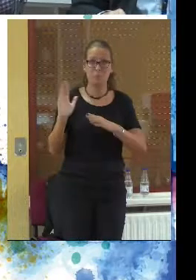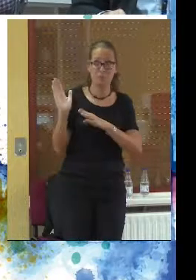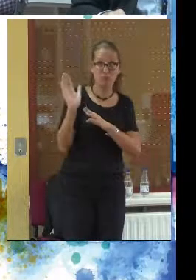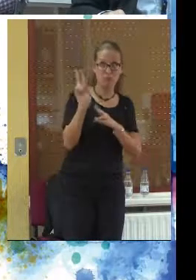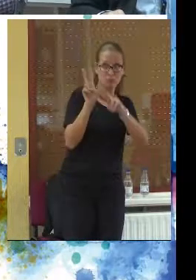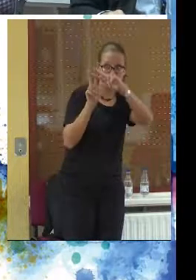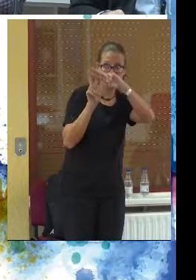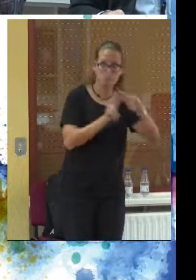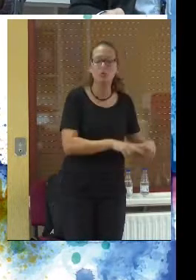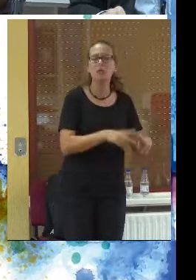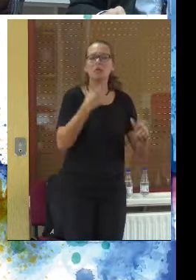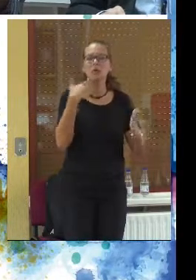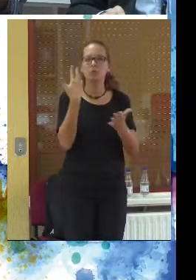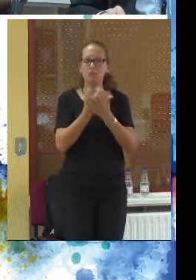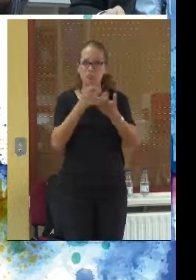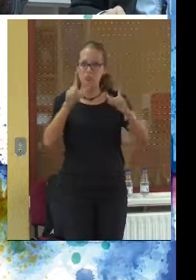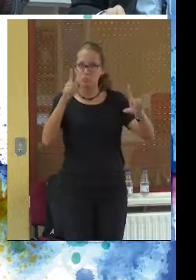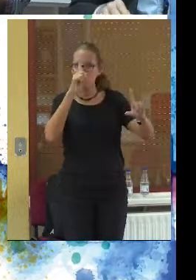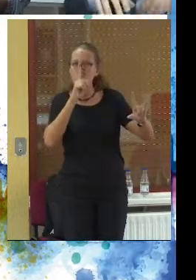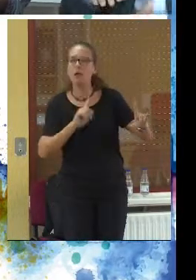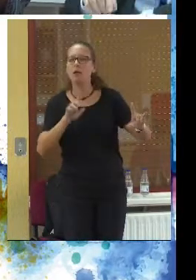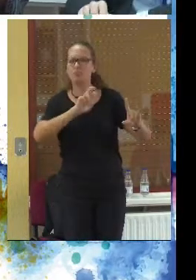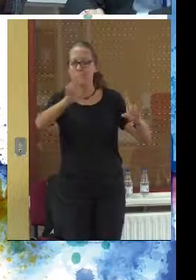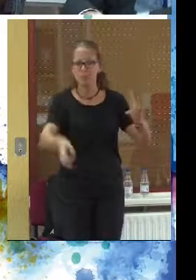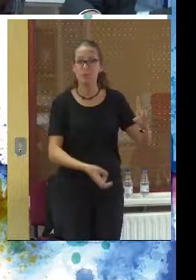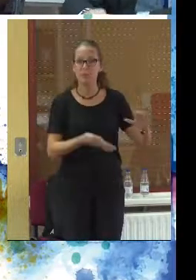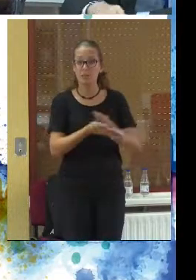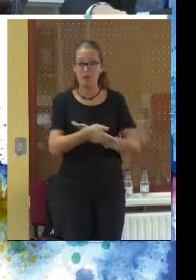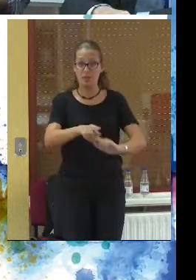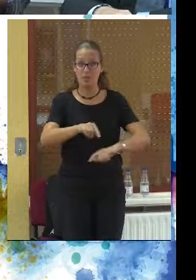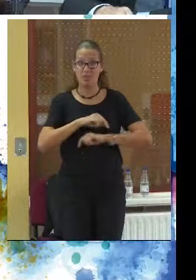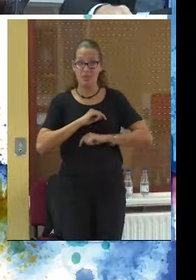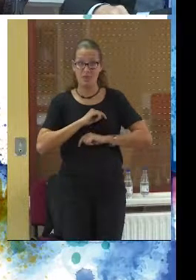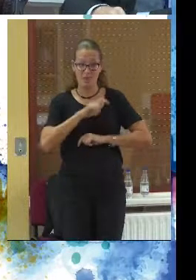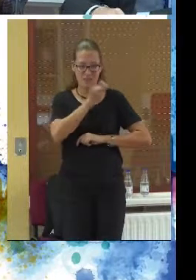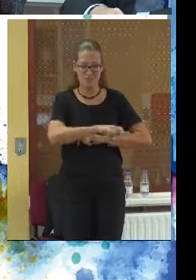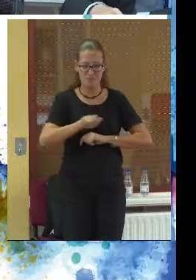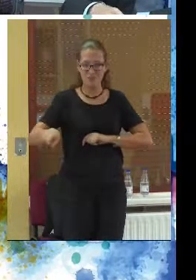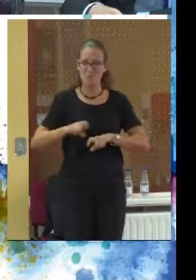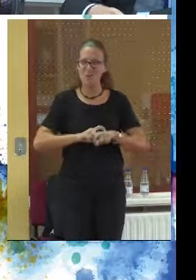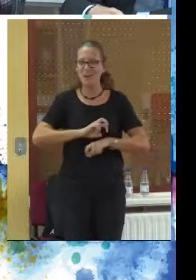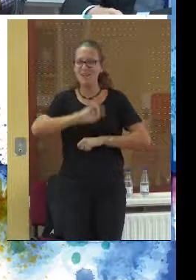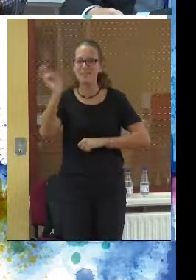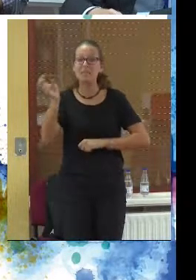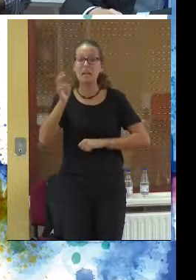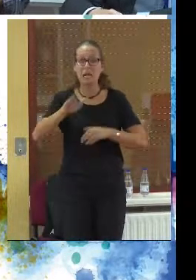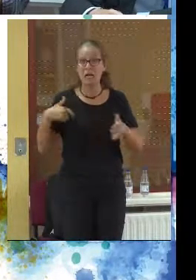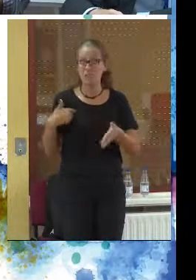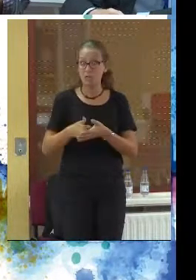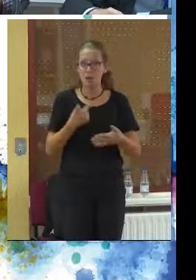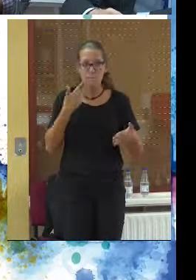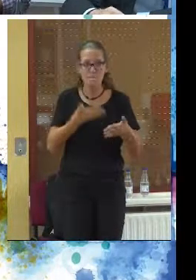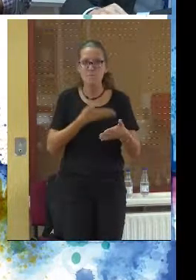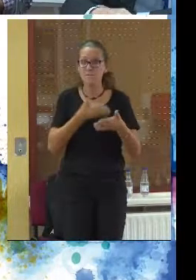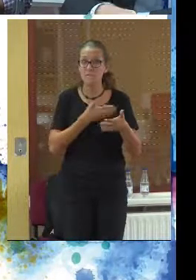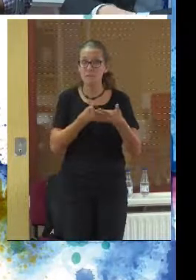capturing images, etc., which will allow other types of persons who weren't